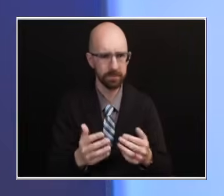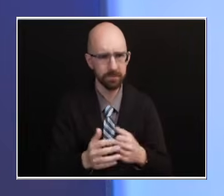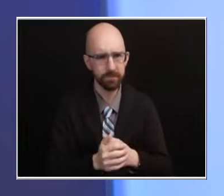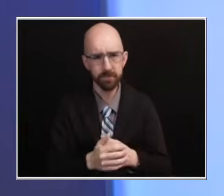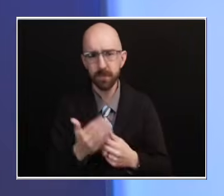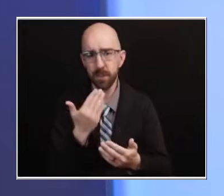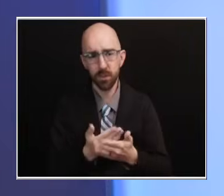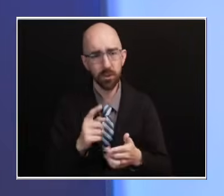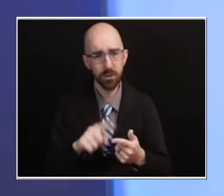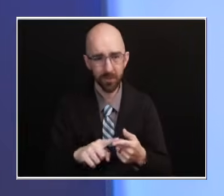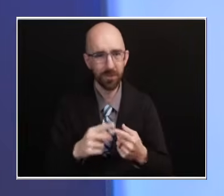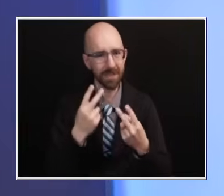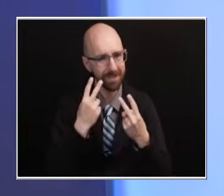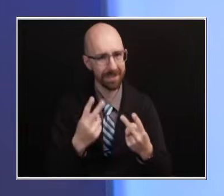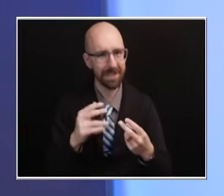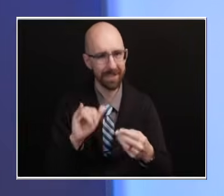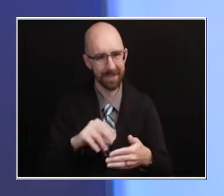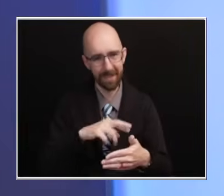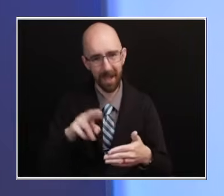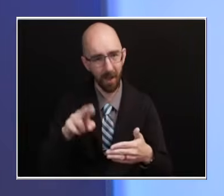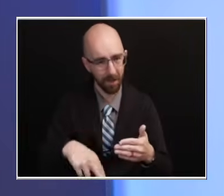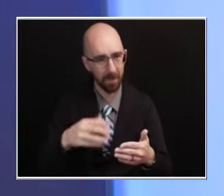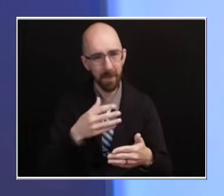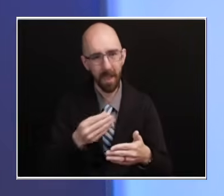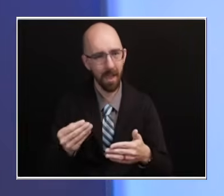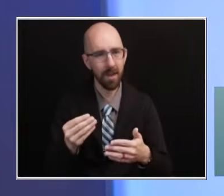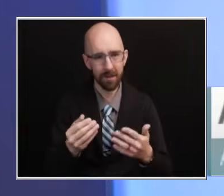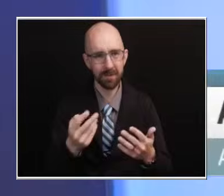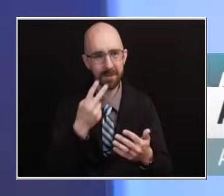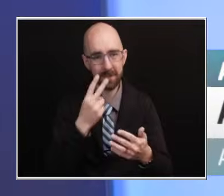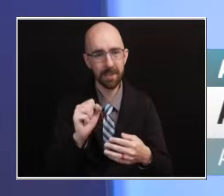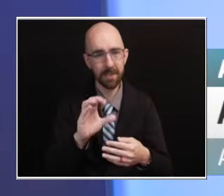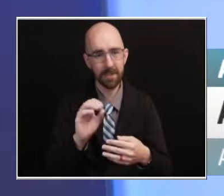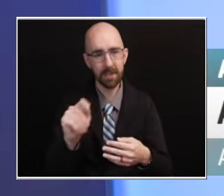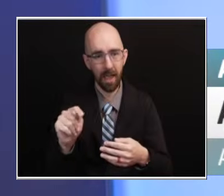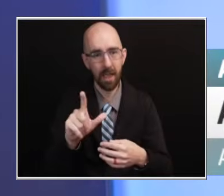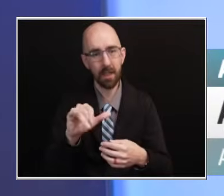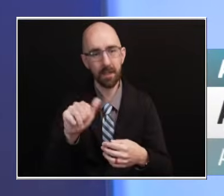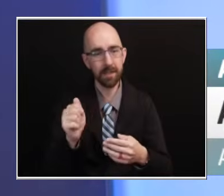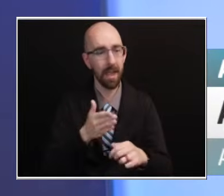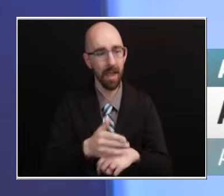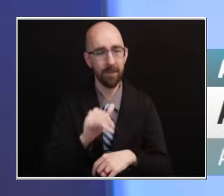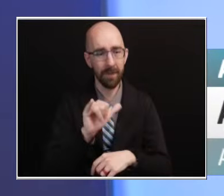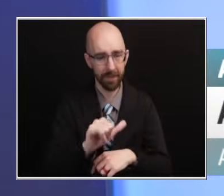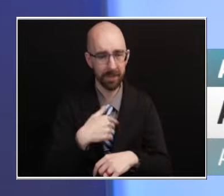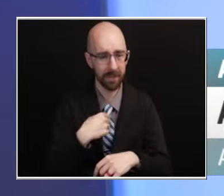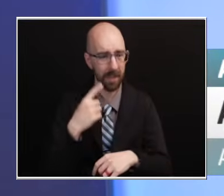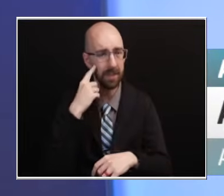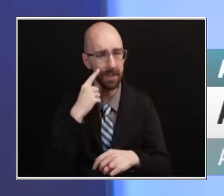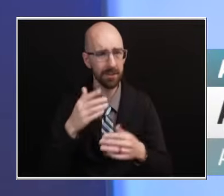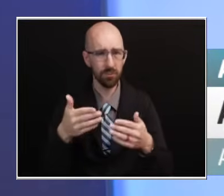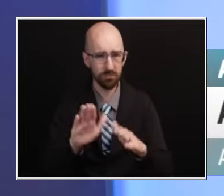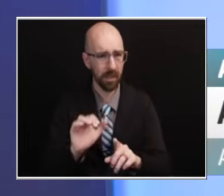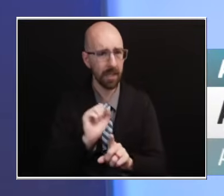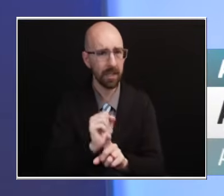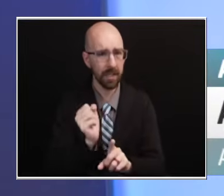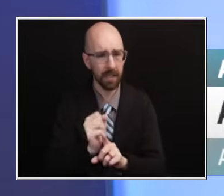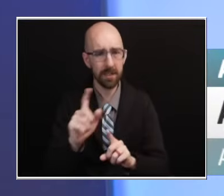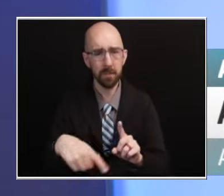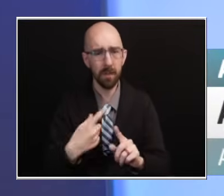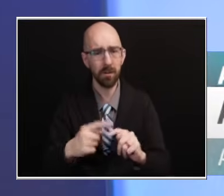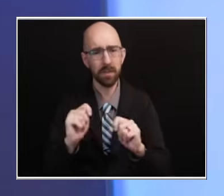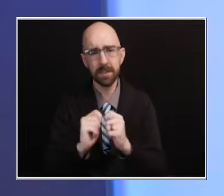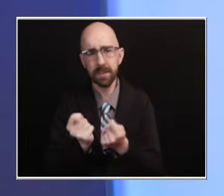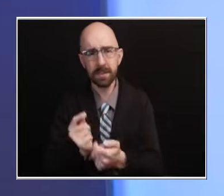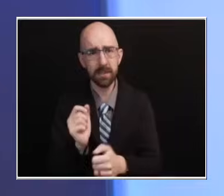see this outcome and to see Scott and Lisa after this time. I think this is a great case about teamwork, about working